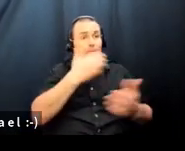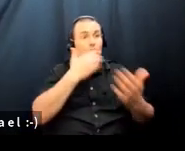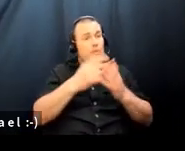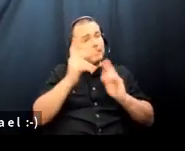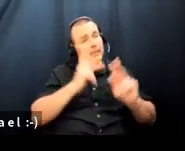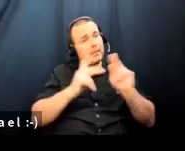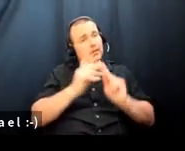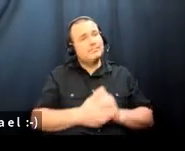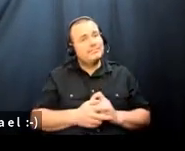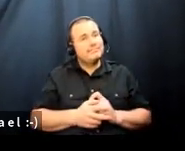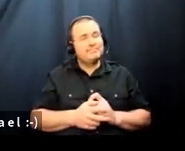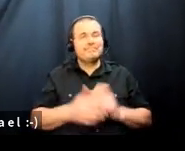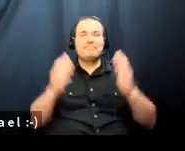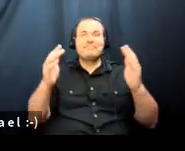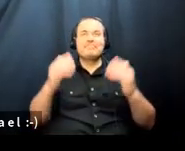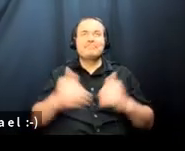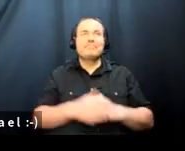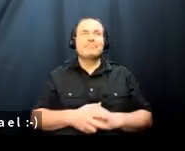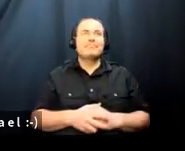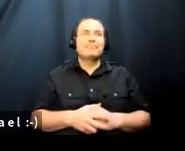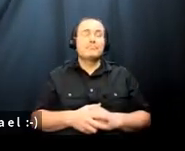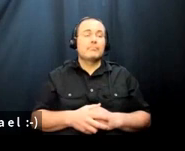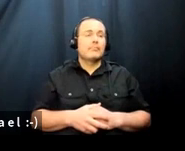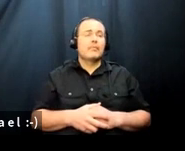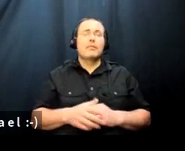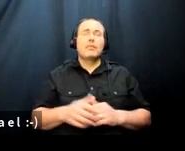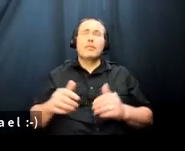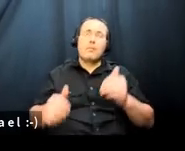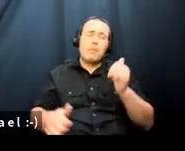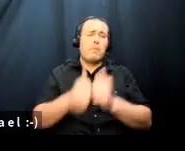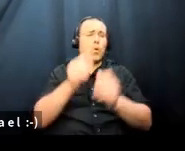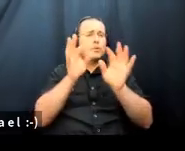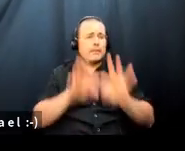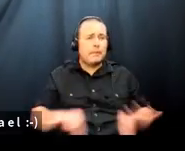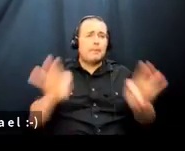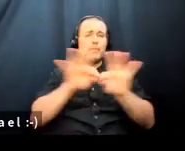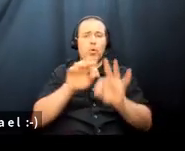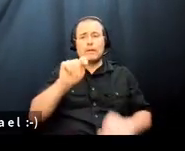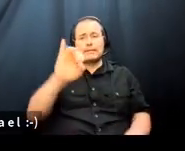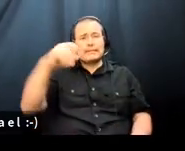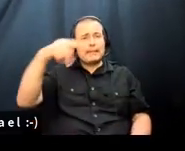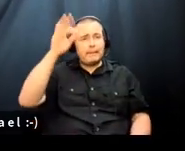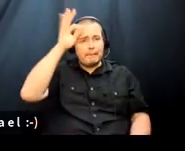slide. My biggest, most important tip is enjoy your child.